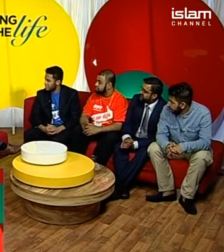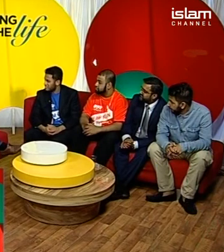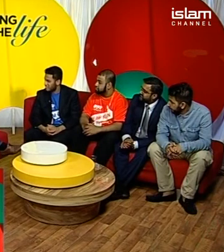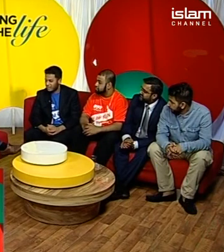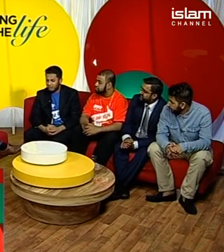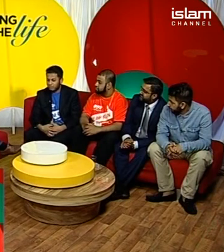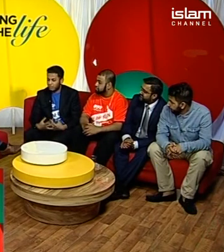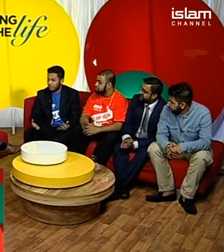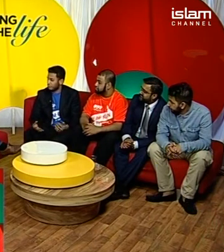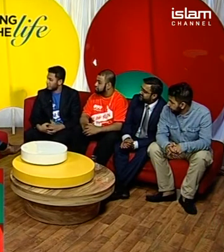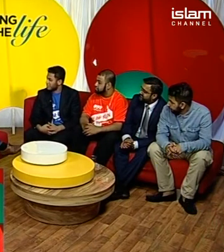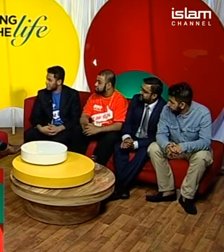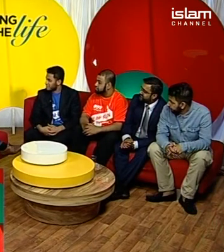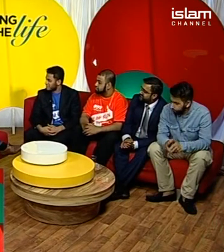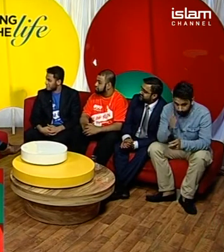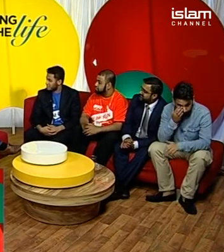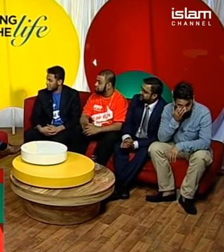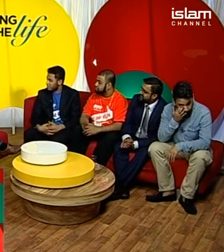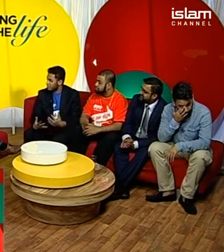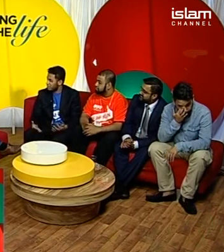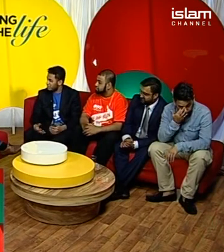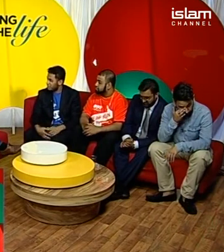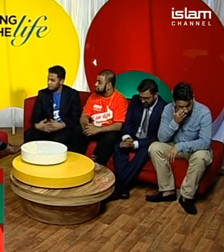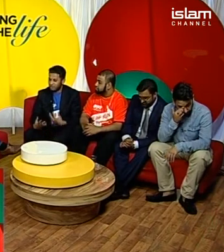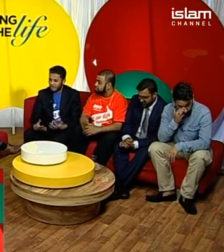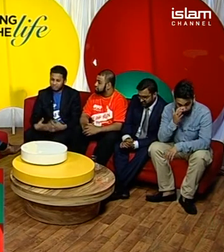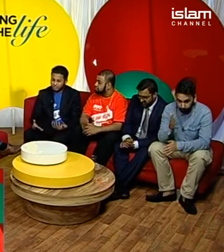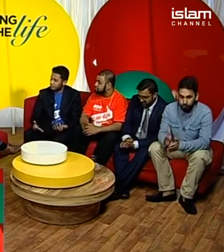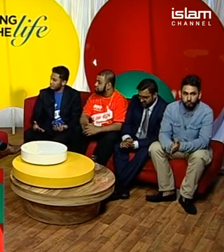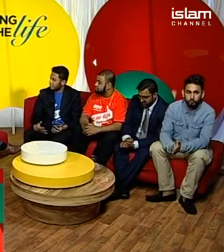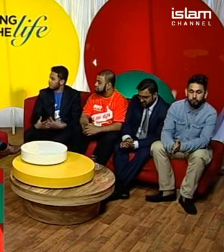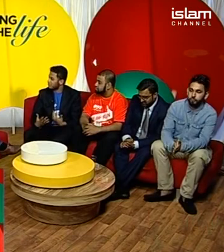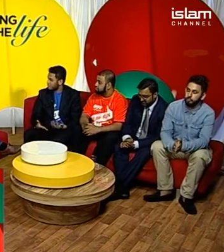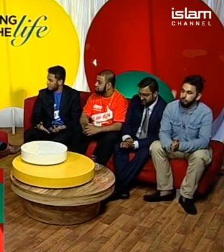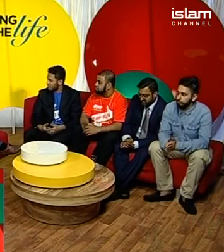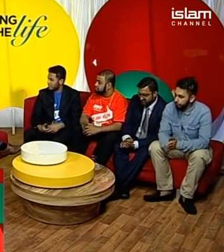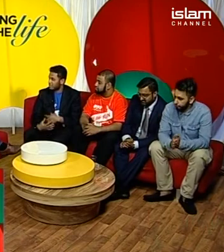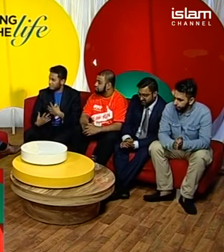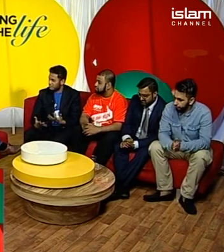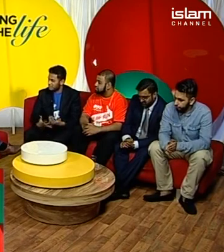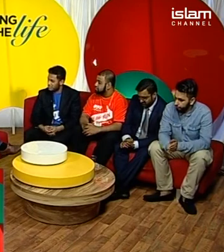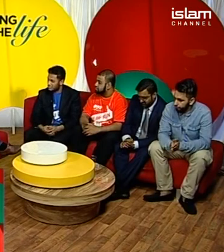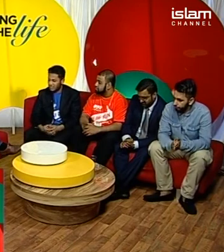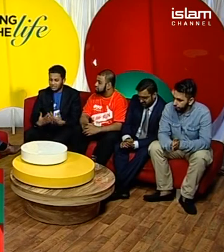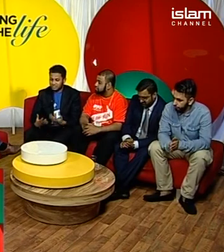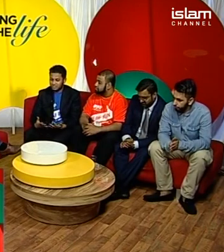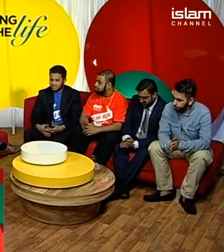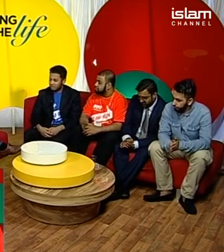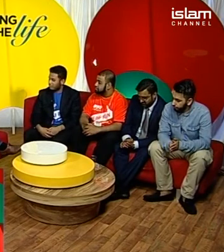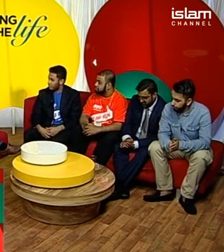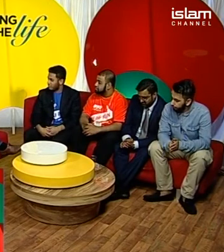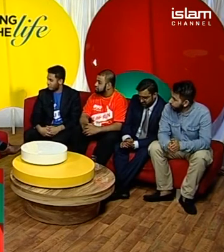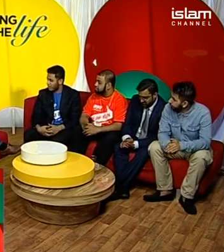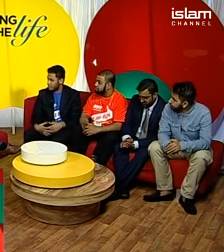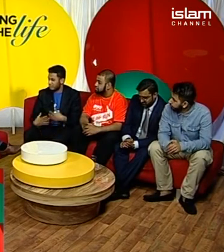new to this year, we've opened up to all charities. So where previously you would run and fundraise for the deaf Muslim community and our deaf services, this